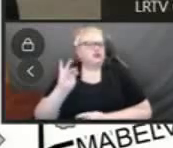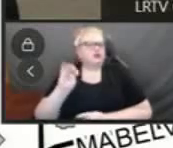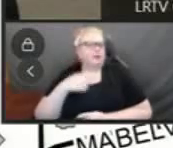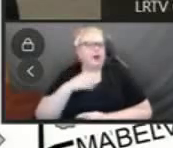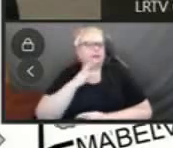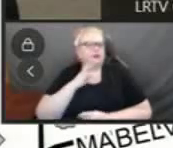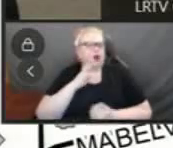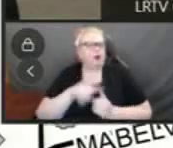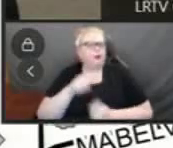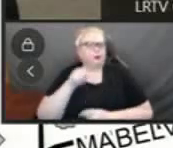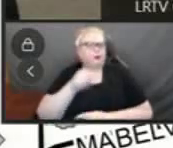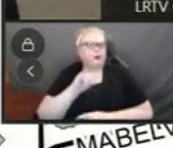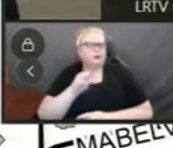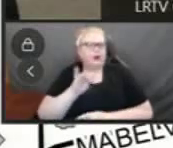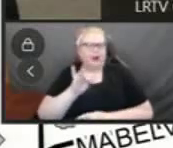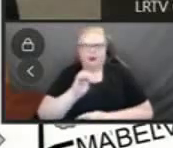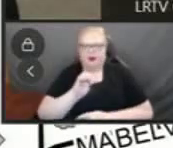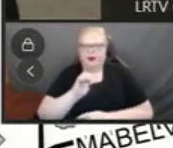him.